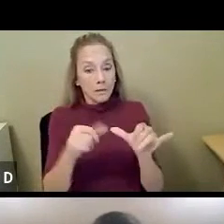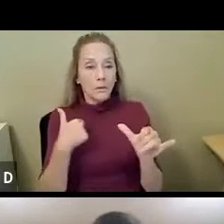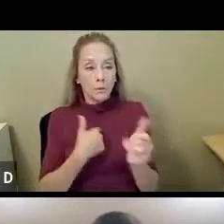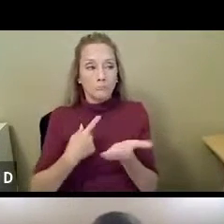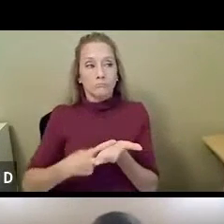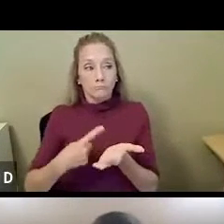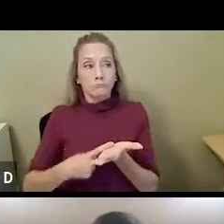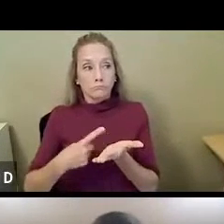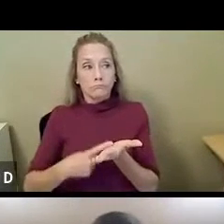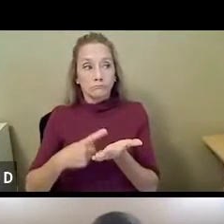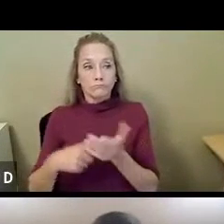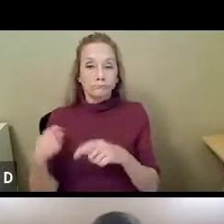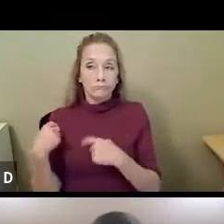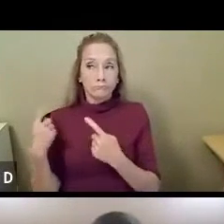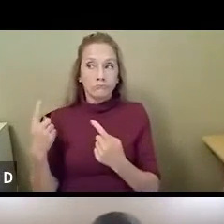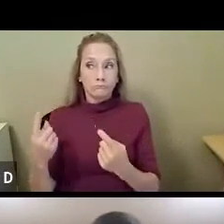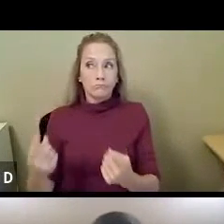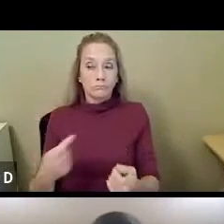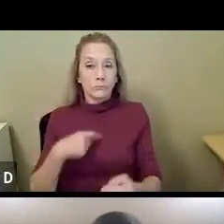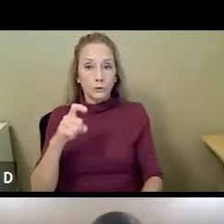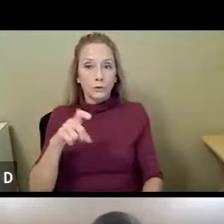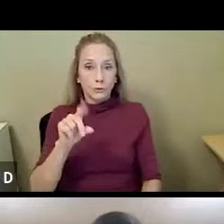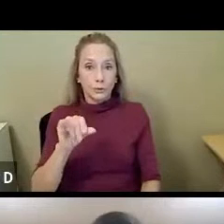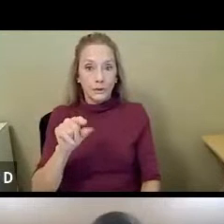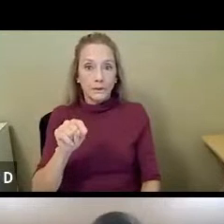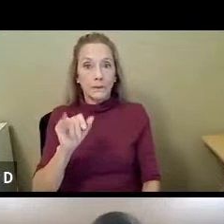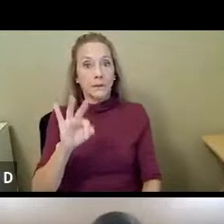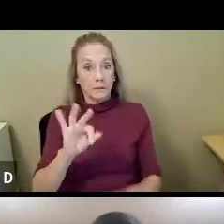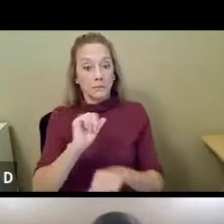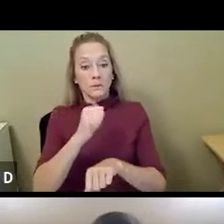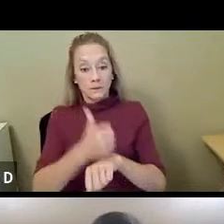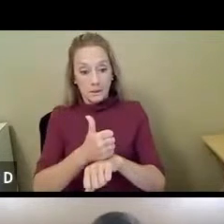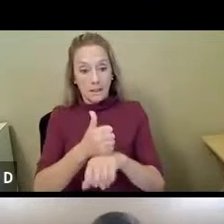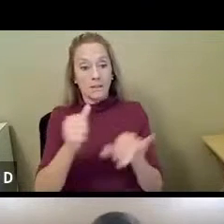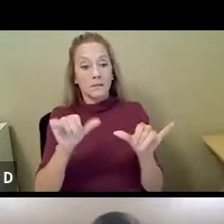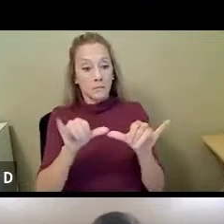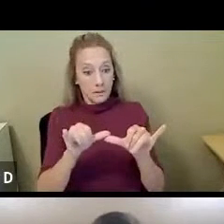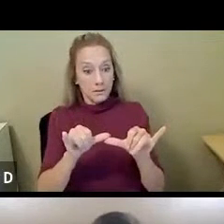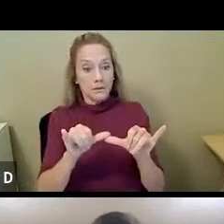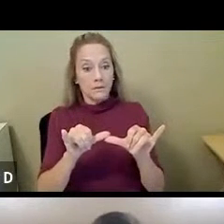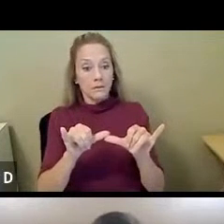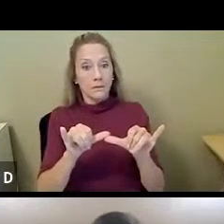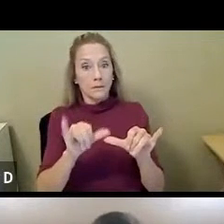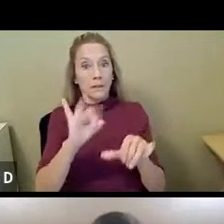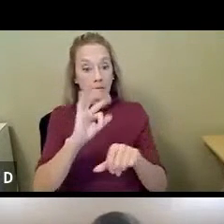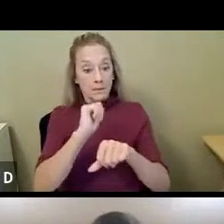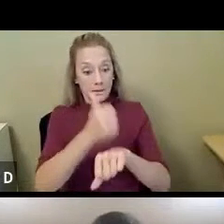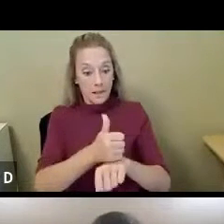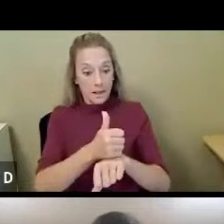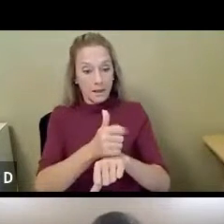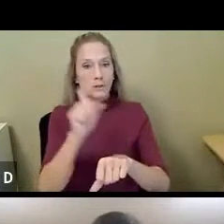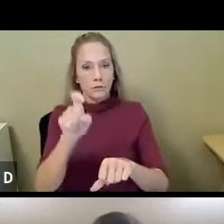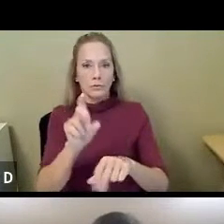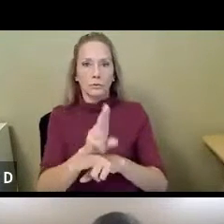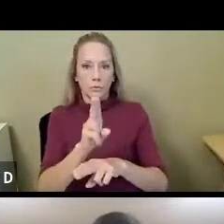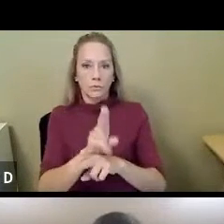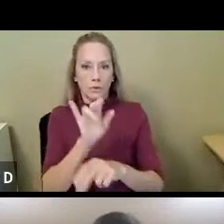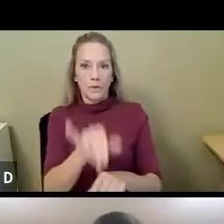for a while. So I think we need to do it. But if we're going to set metrics in place, we should use them.